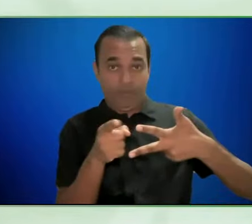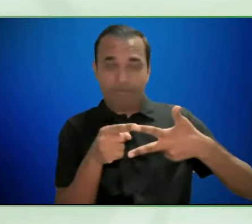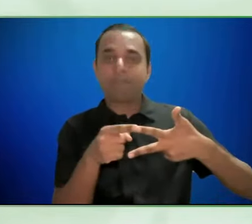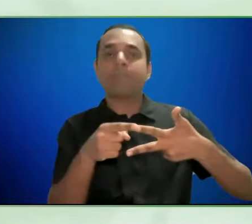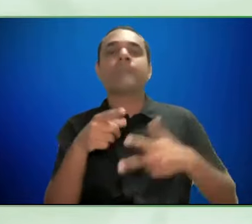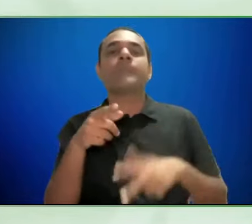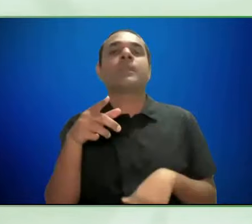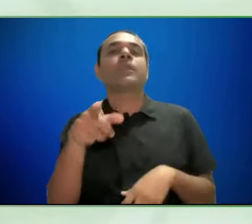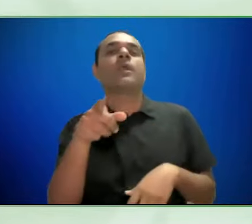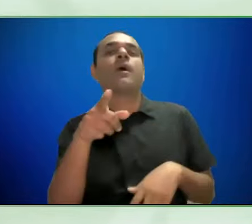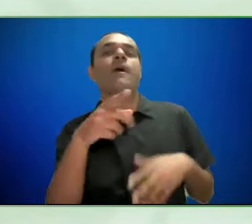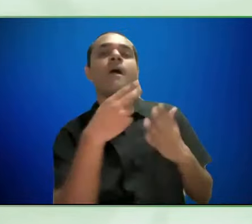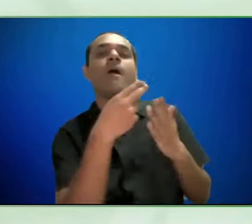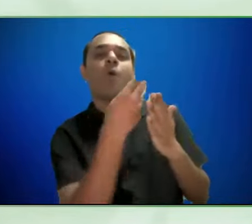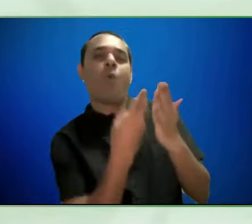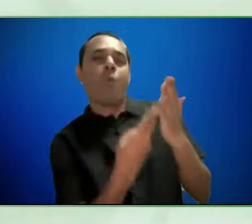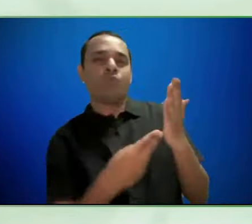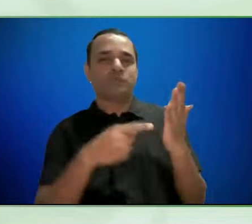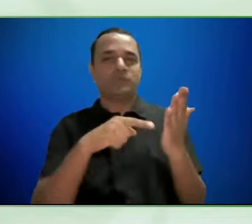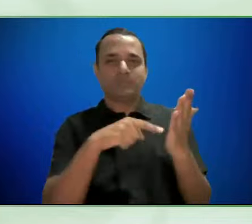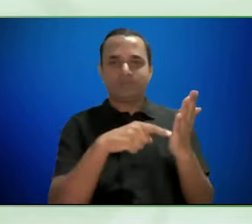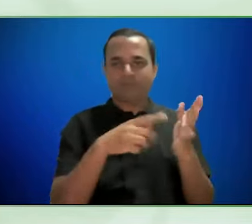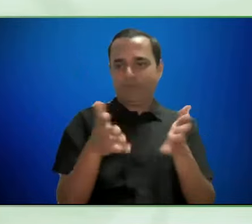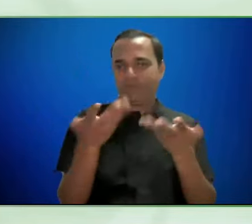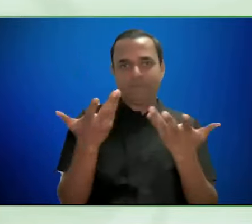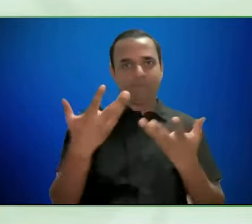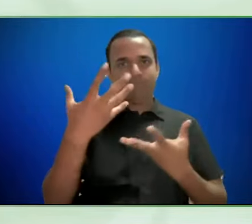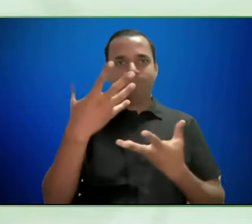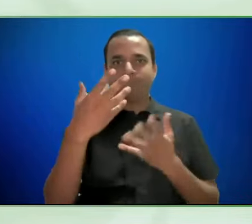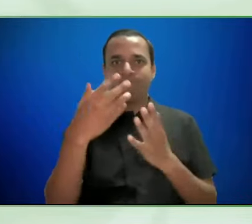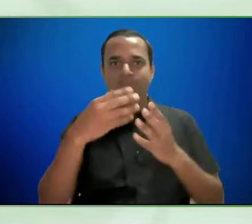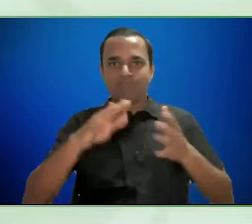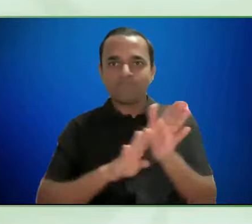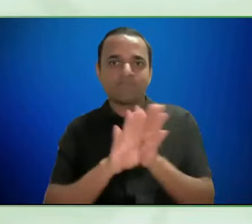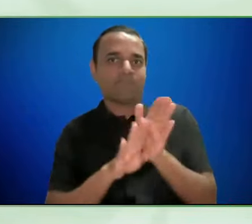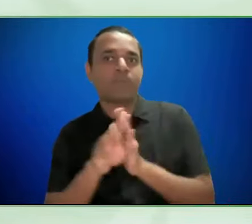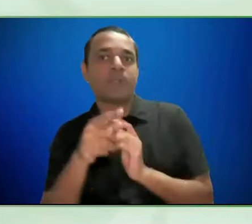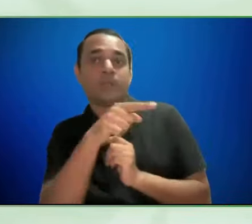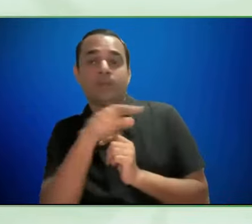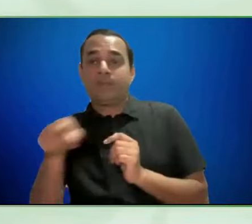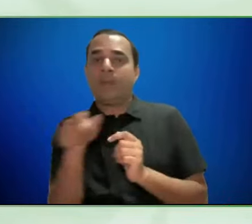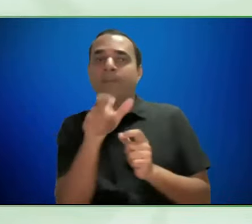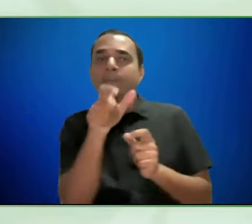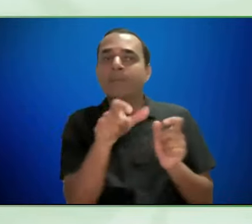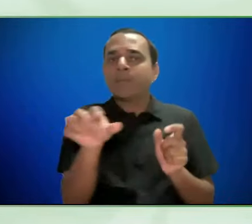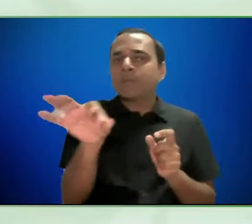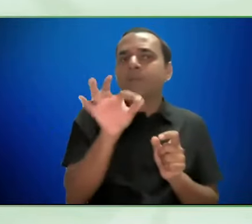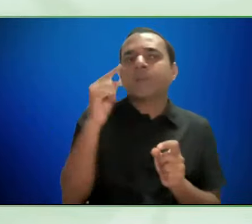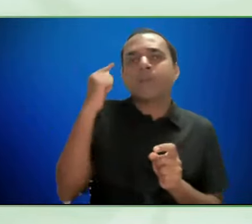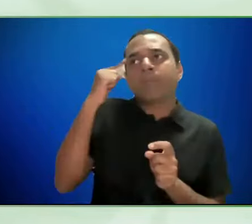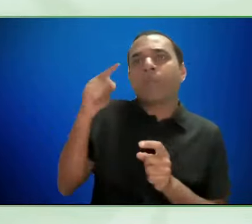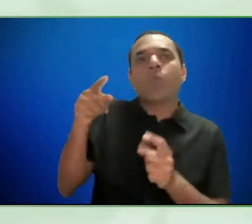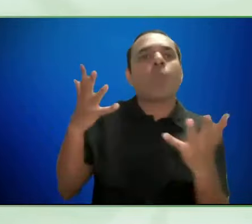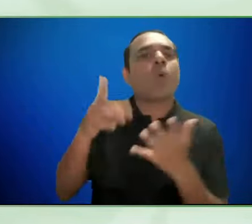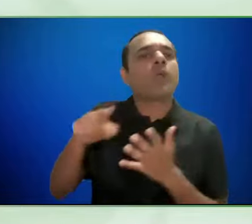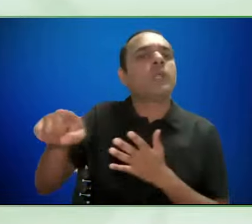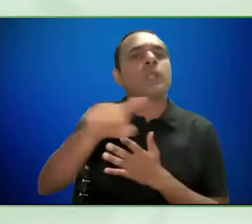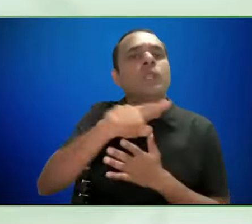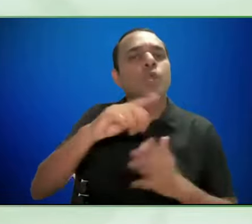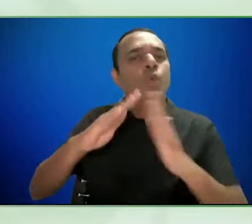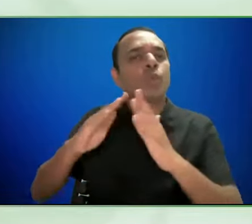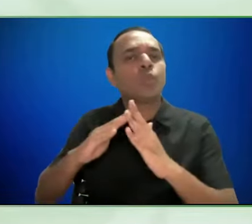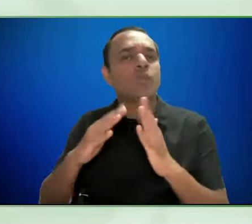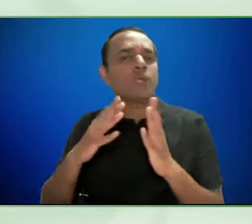third phase. Yeah. But also as a, what is it called? The box? Diorama. A